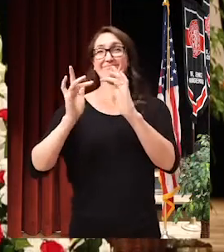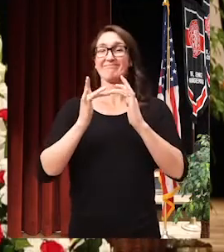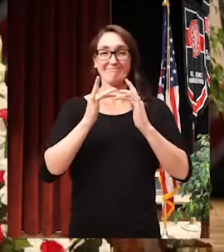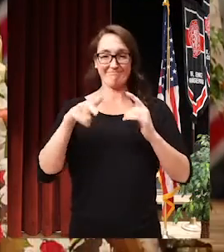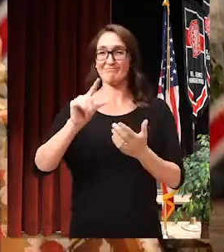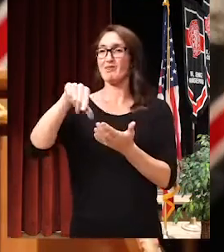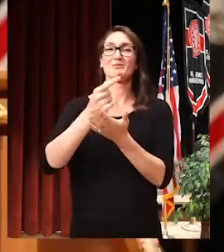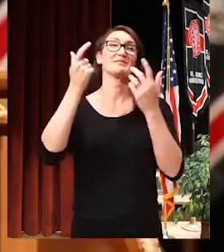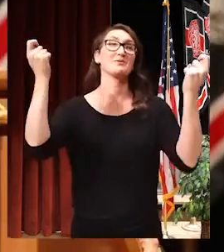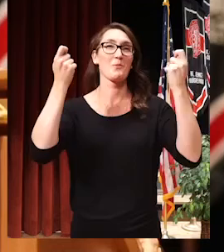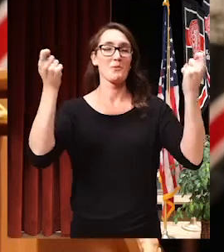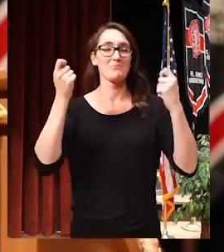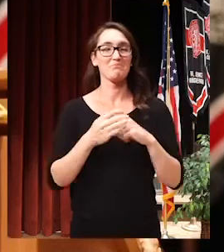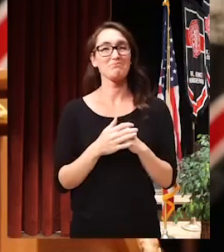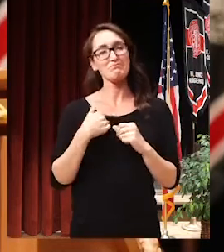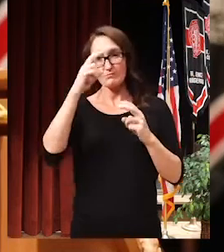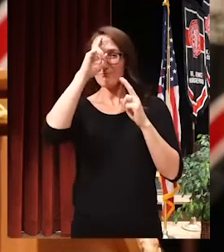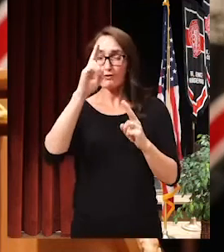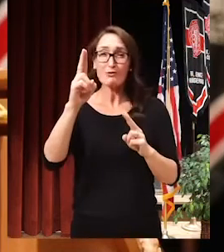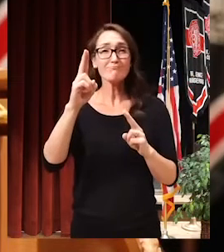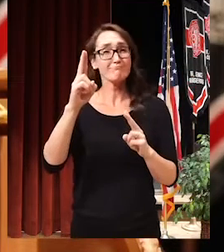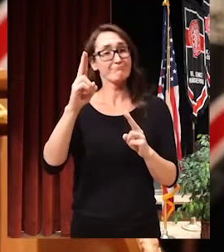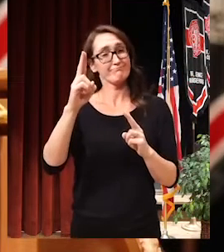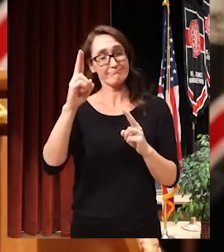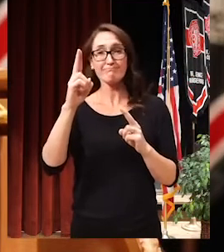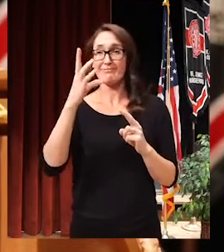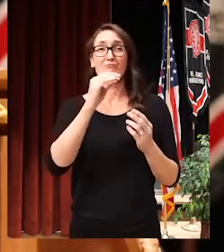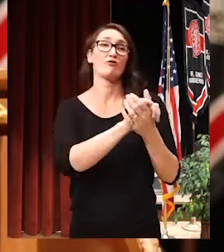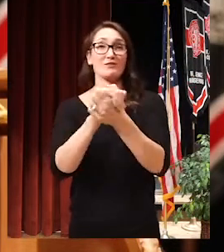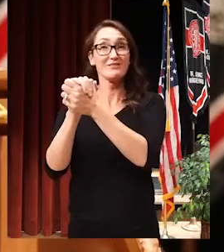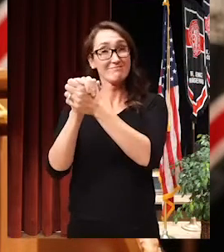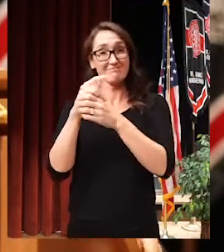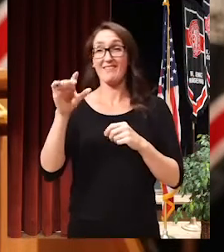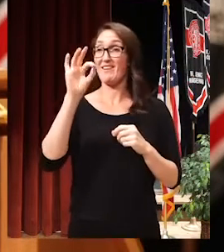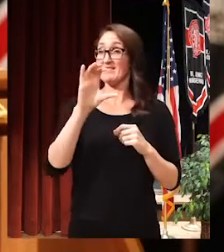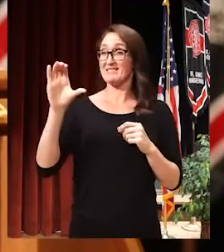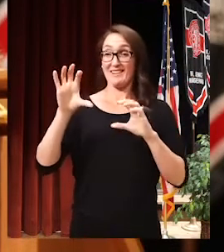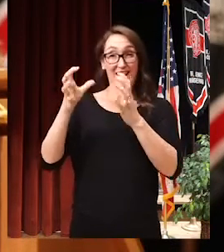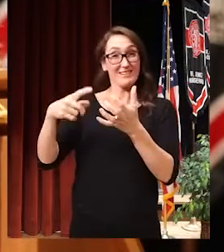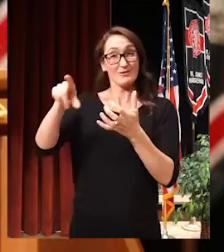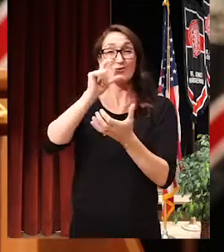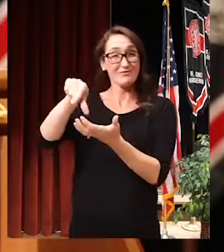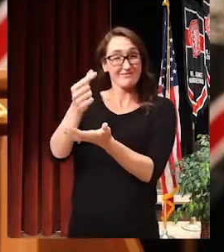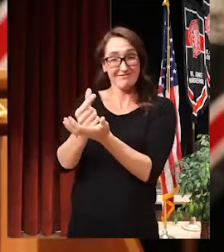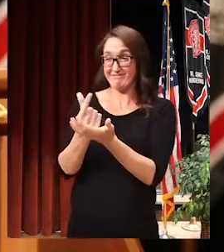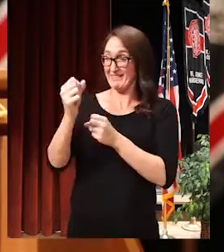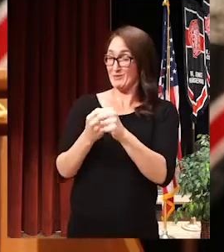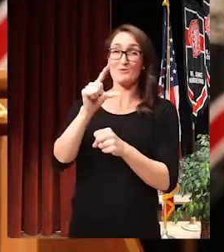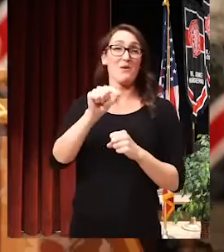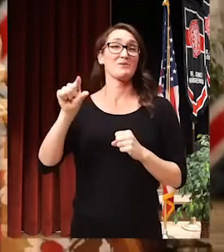commencement ceremony. I'm honored to present you today with and congratulate the Fresno City College class of